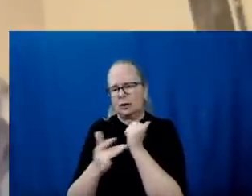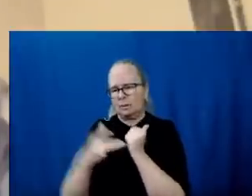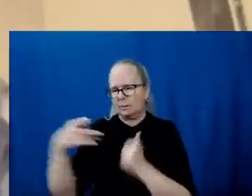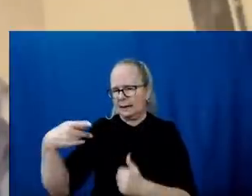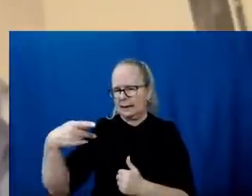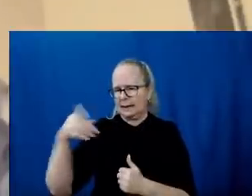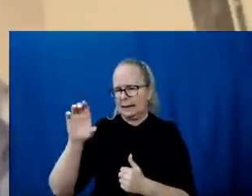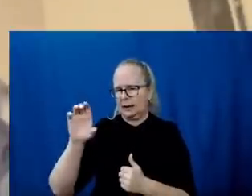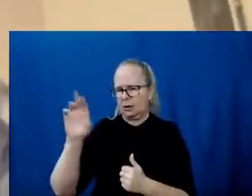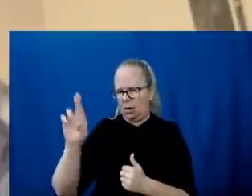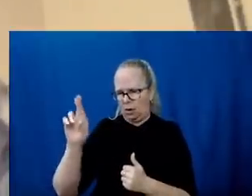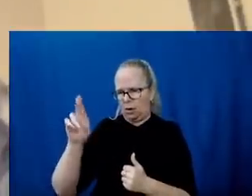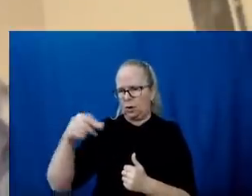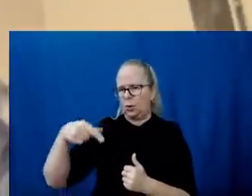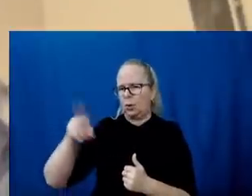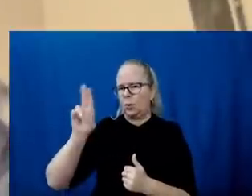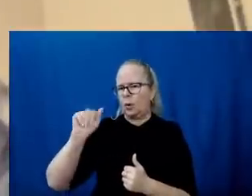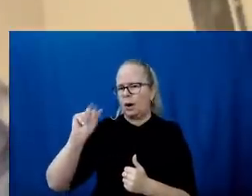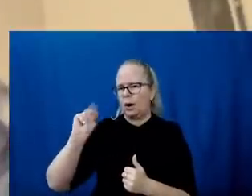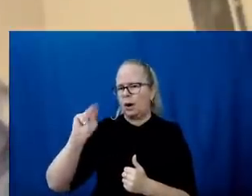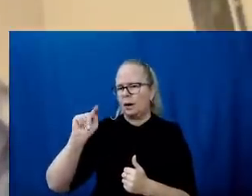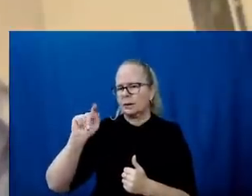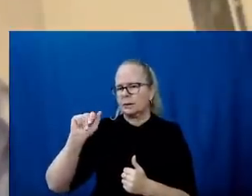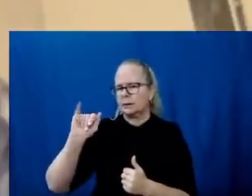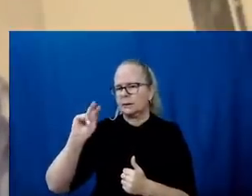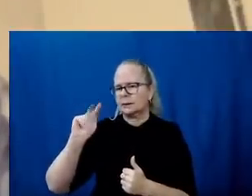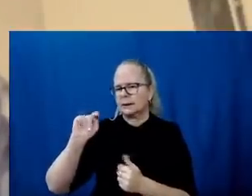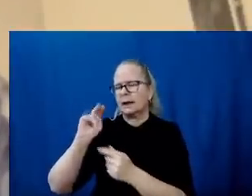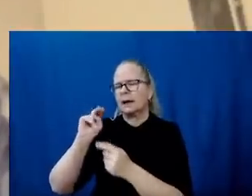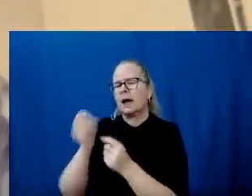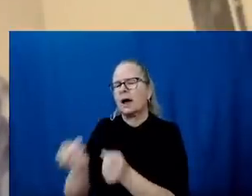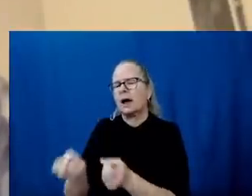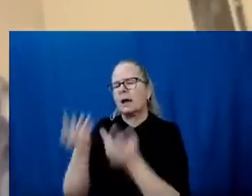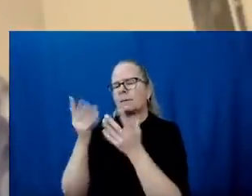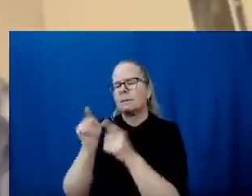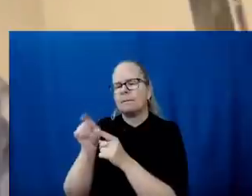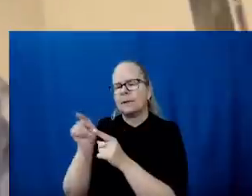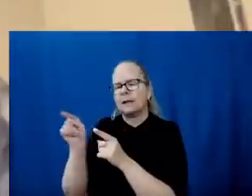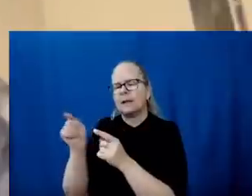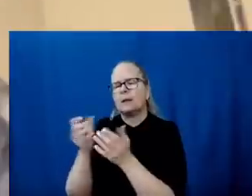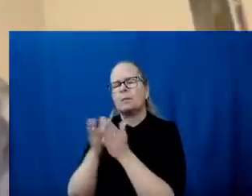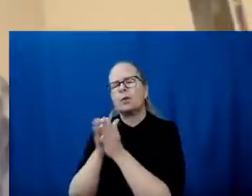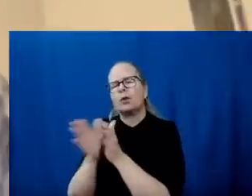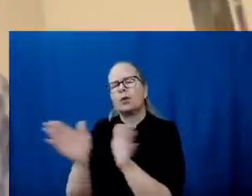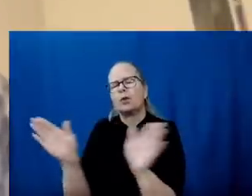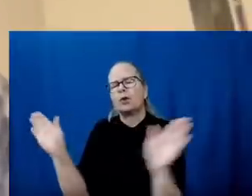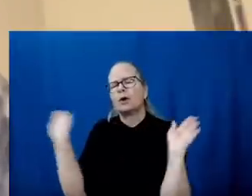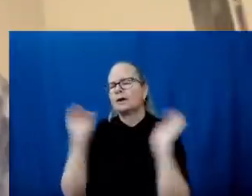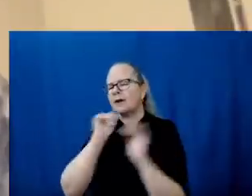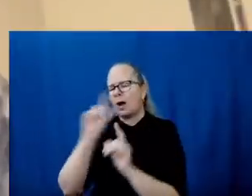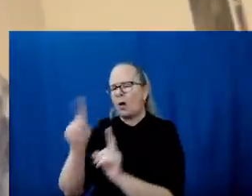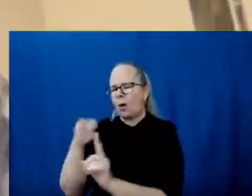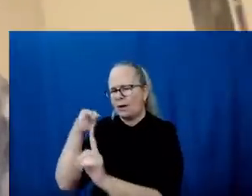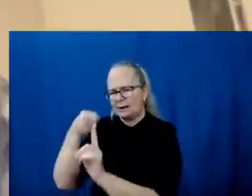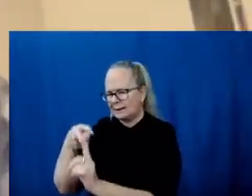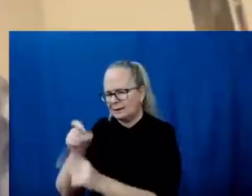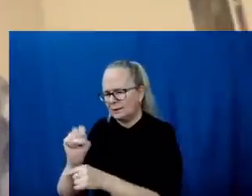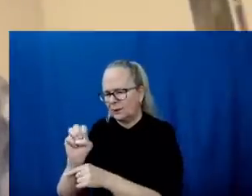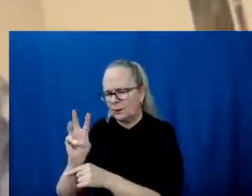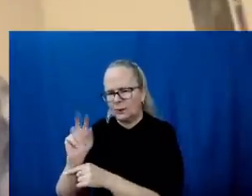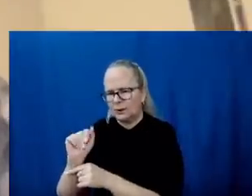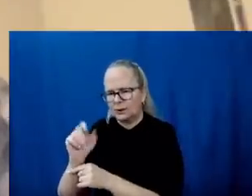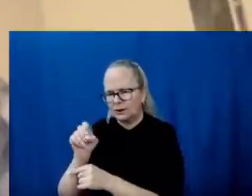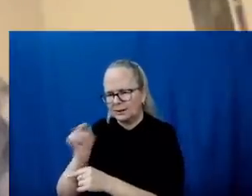technology, the quantitative PCR technology that has very much more broad application